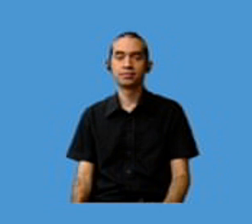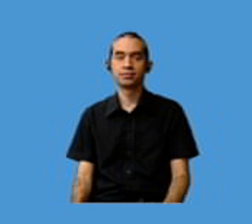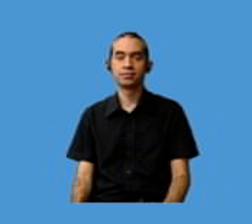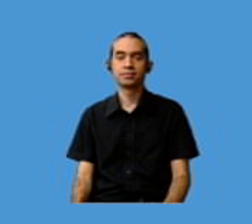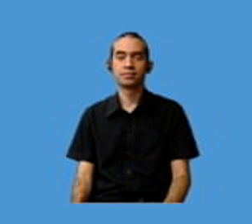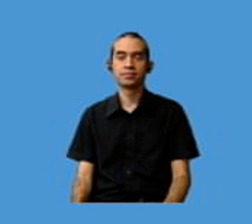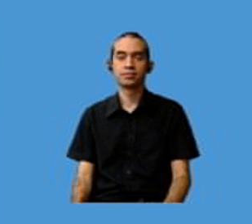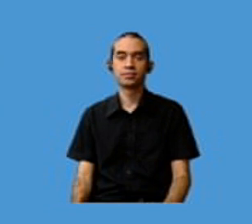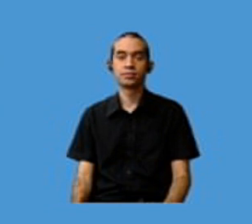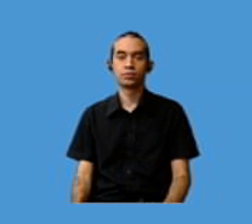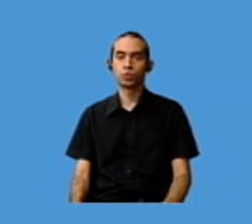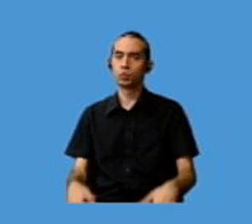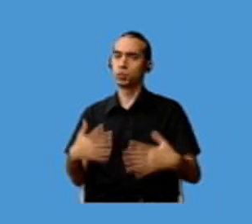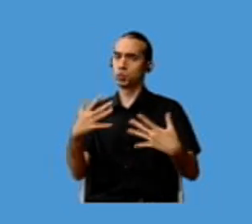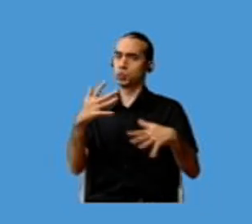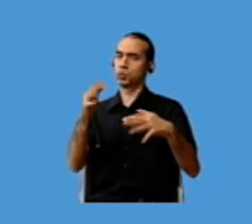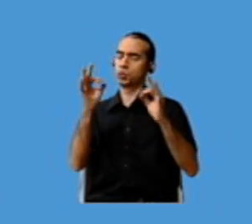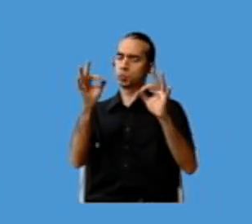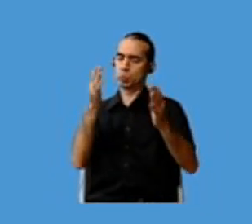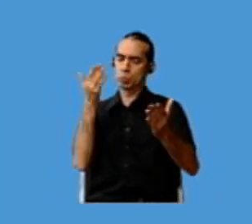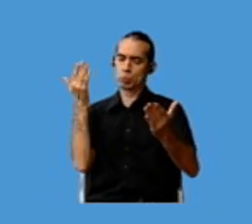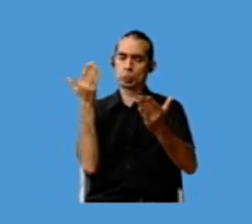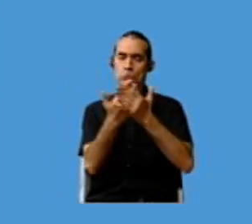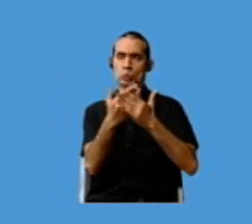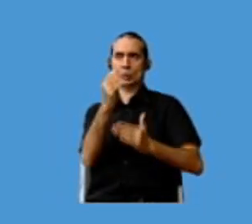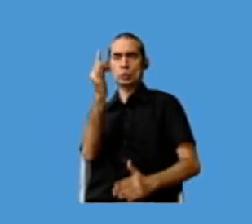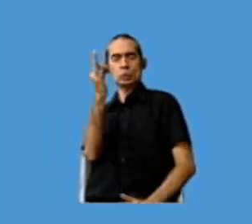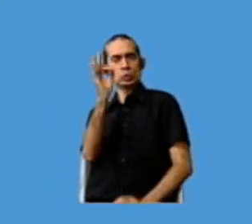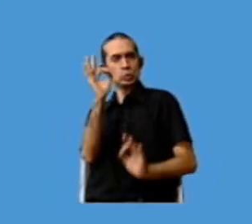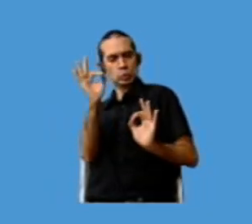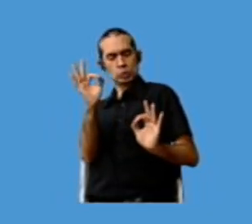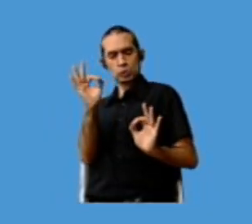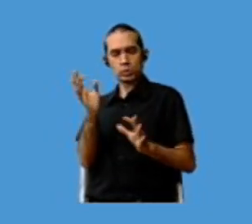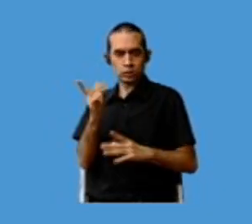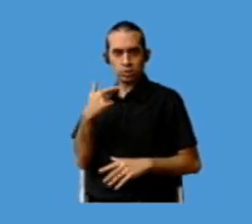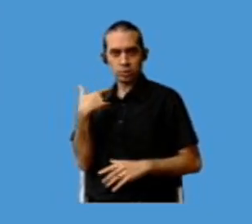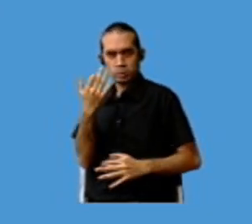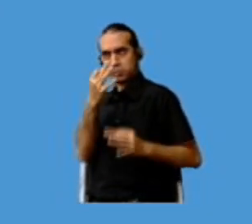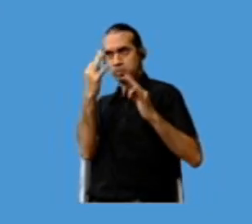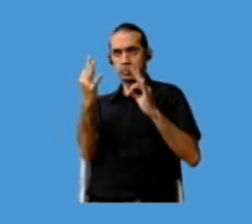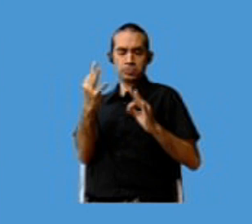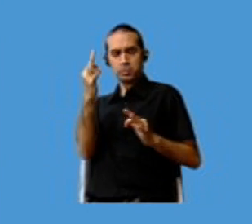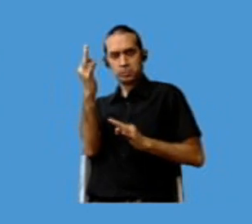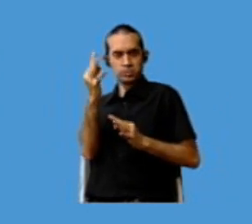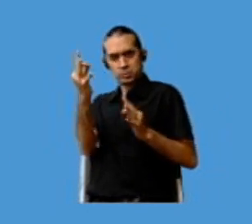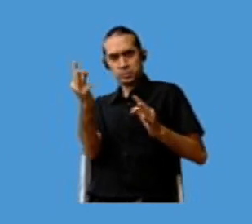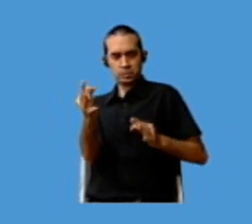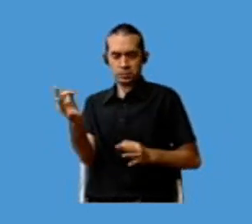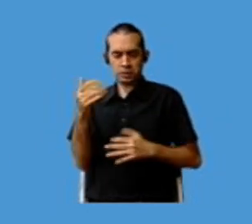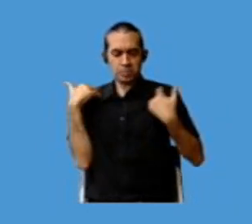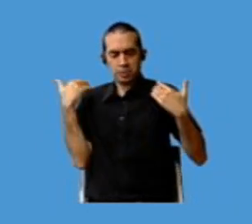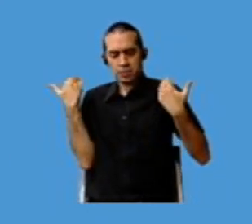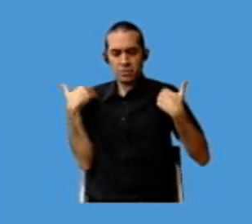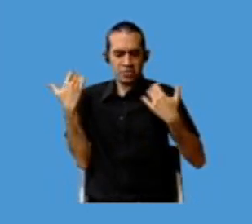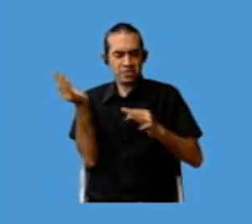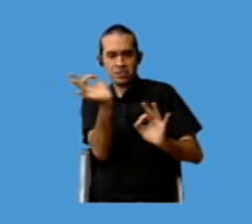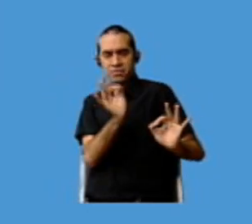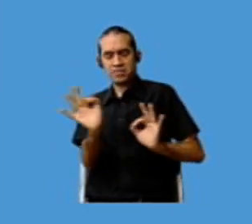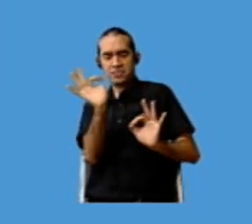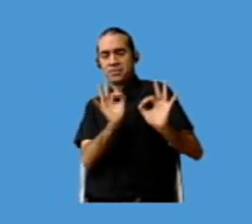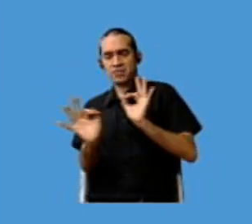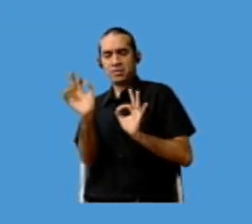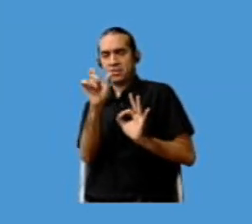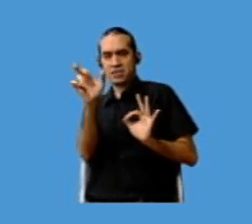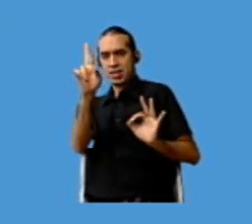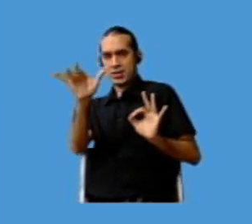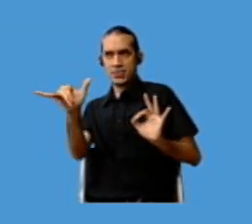As in very, very good, or very, very mad, or very, very, very, very happy, or very, very, very,